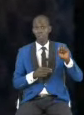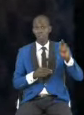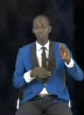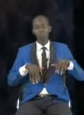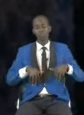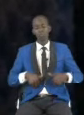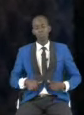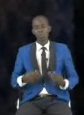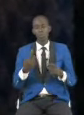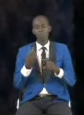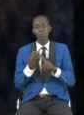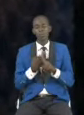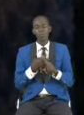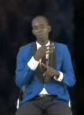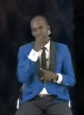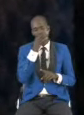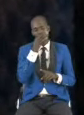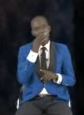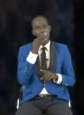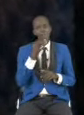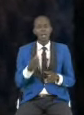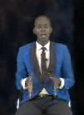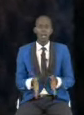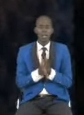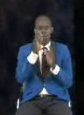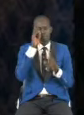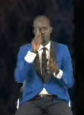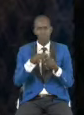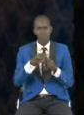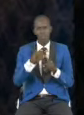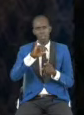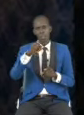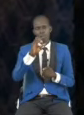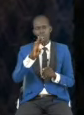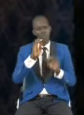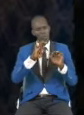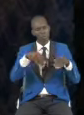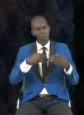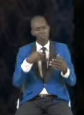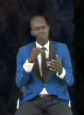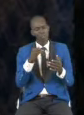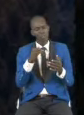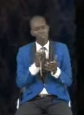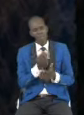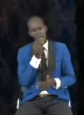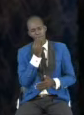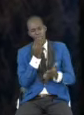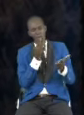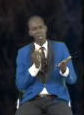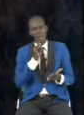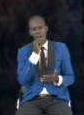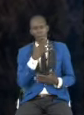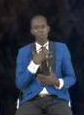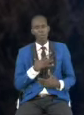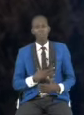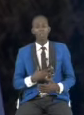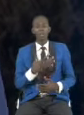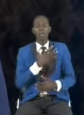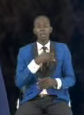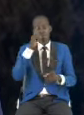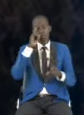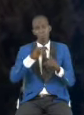said, Jacob, my brother, can you give me that pottage, part of that pottage? I'm hungry. And Jacob said,